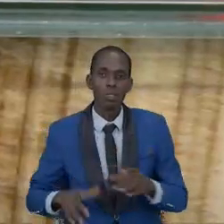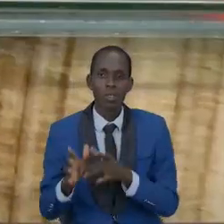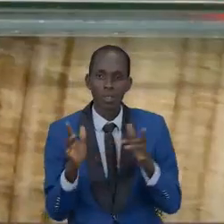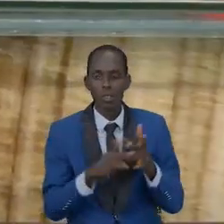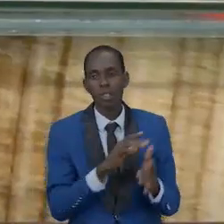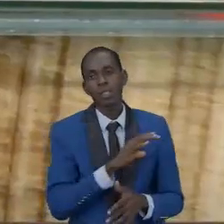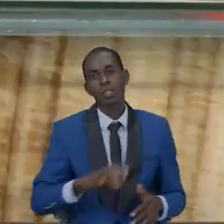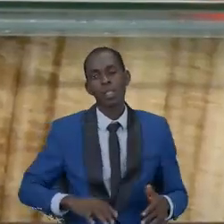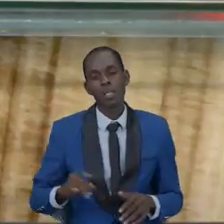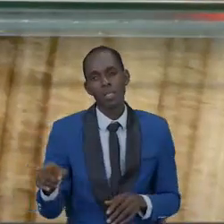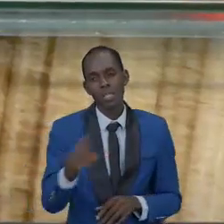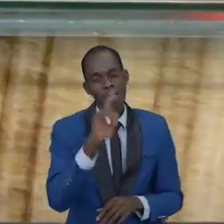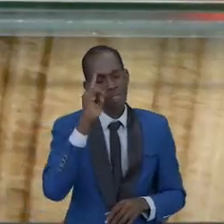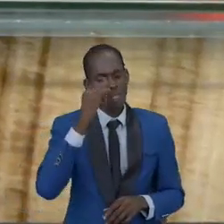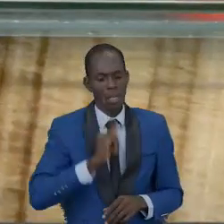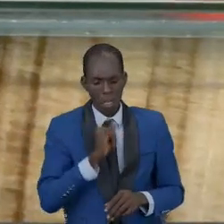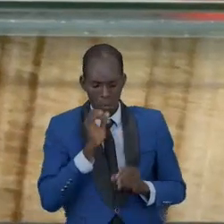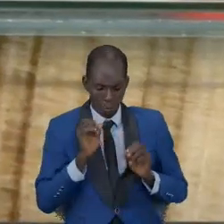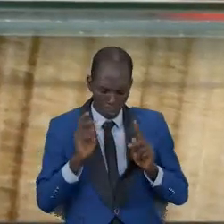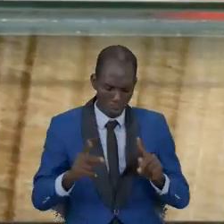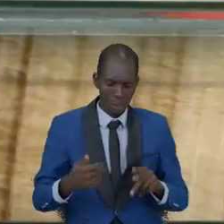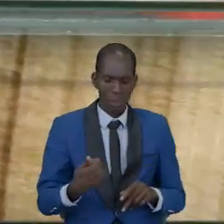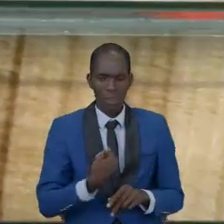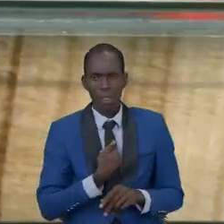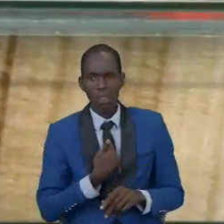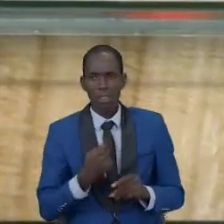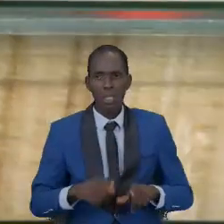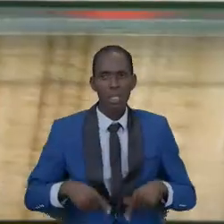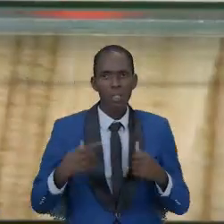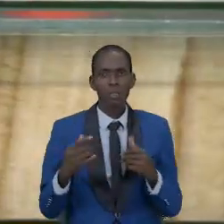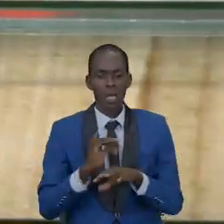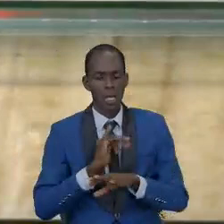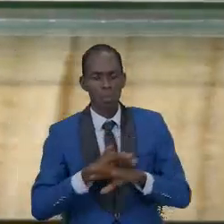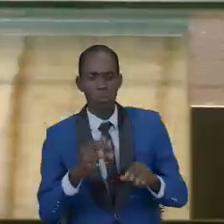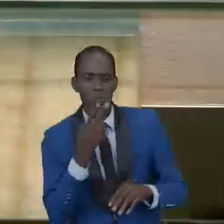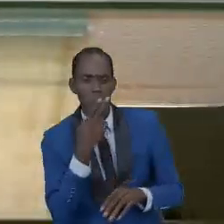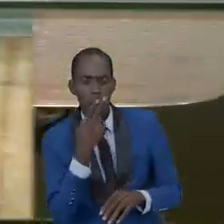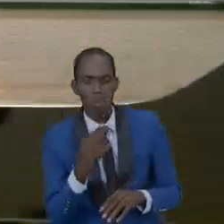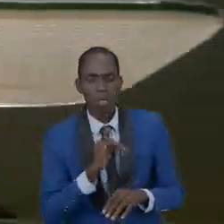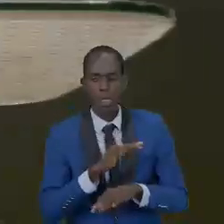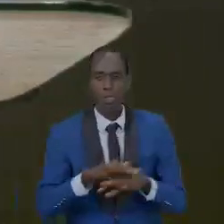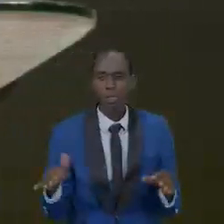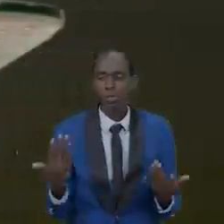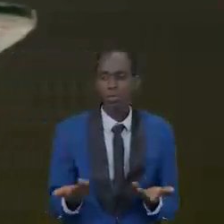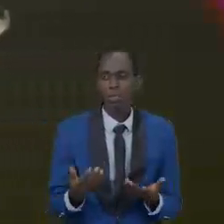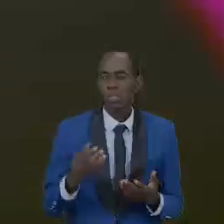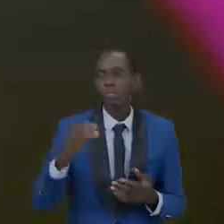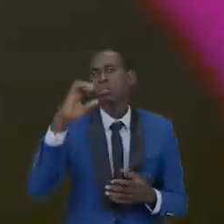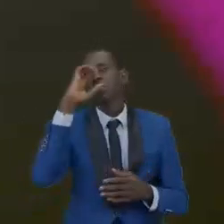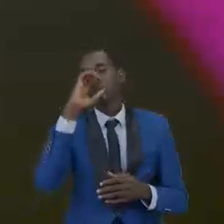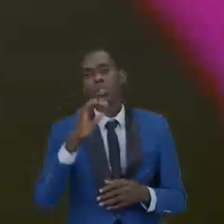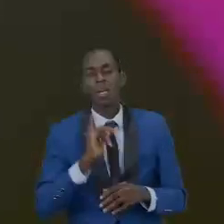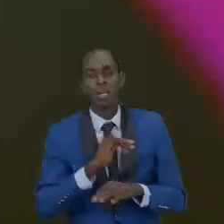think they are all right by themselves, the light they live, they don't smoke, they don't drink, they don't do this, they don't do that, and